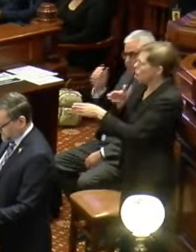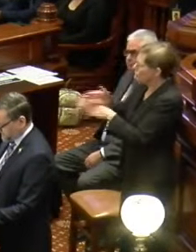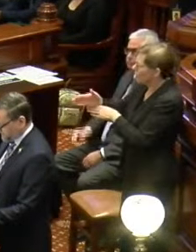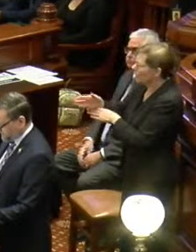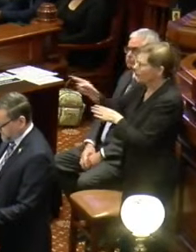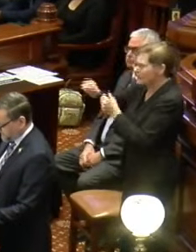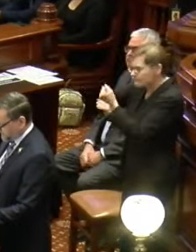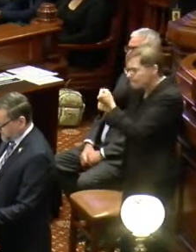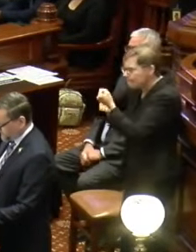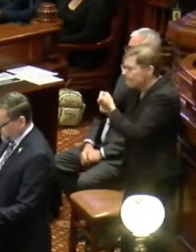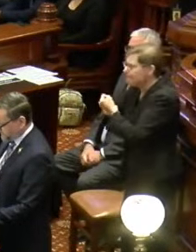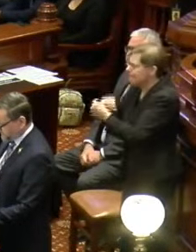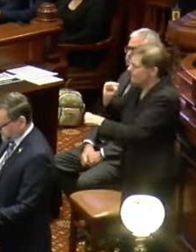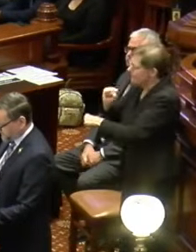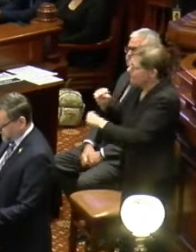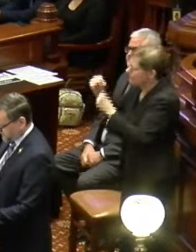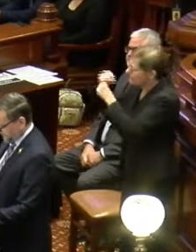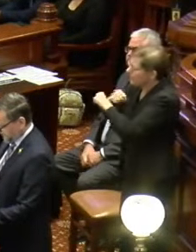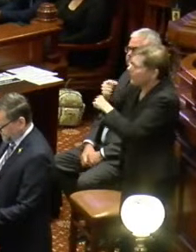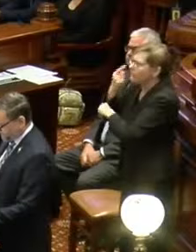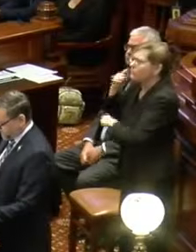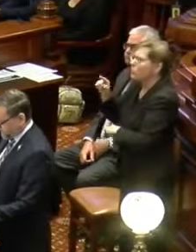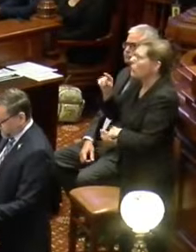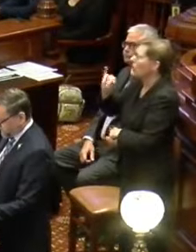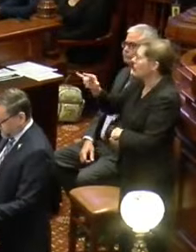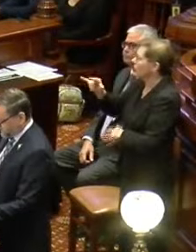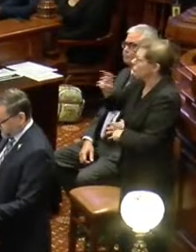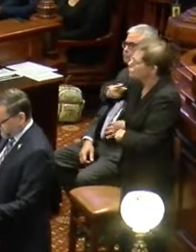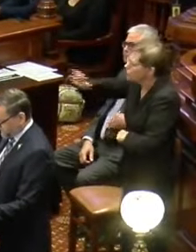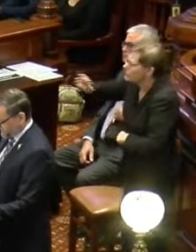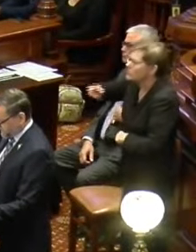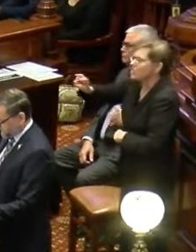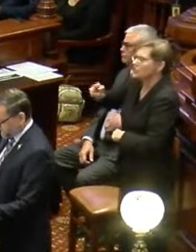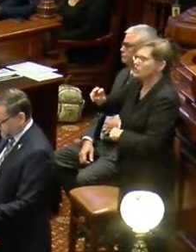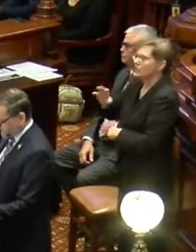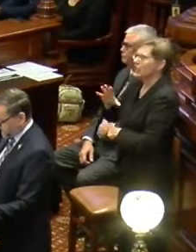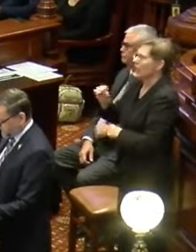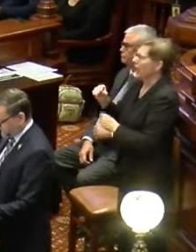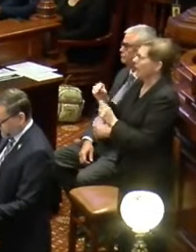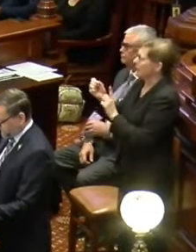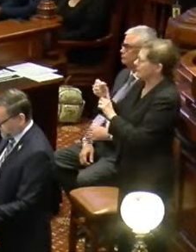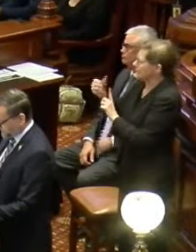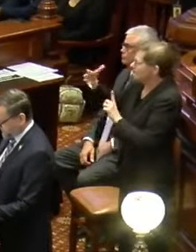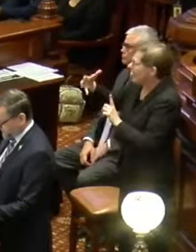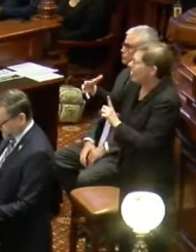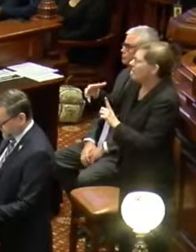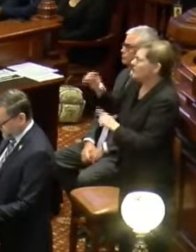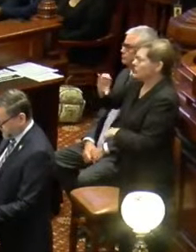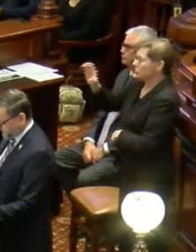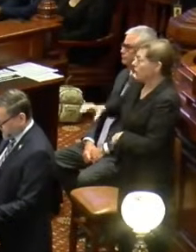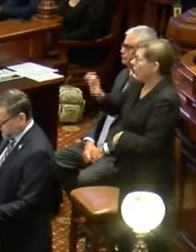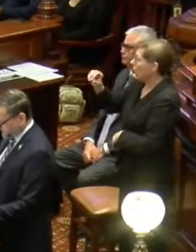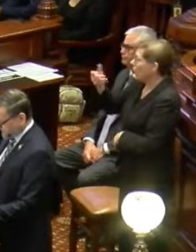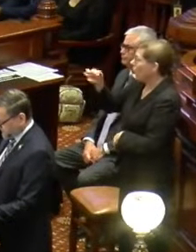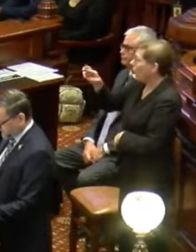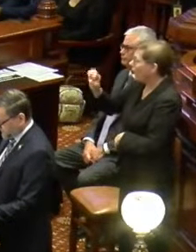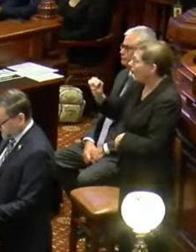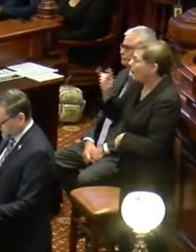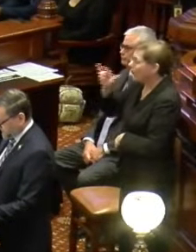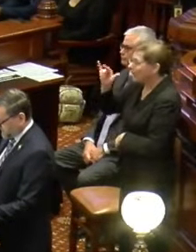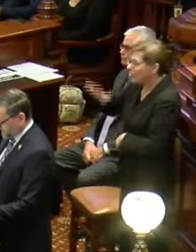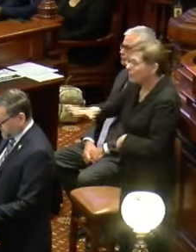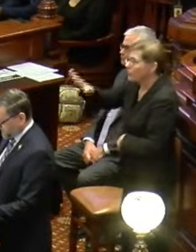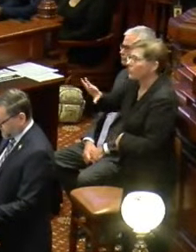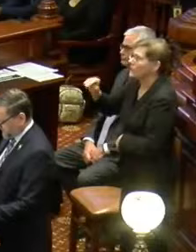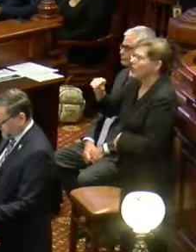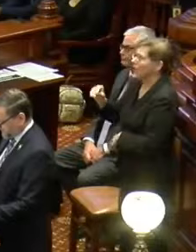advocacy for Illinois' transportation infrastructure, including the expansion of Chicago O'Hare International Airport and the preservation